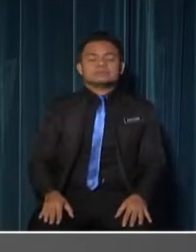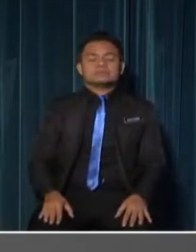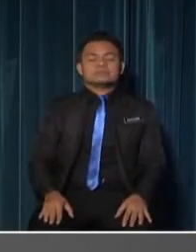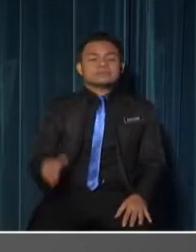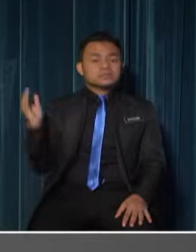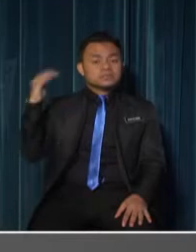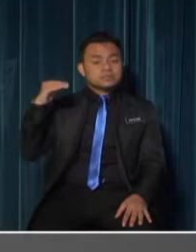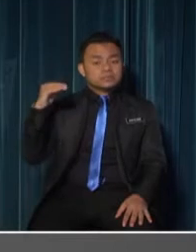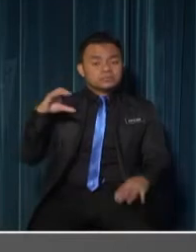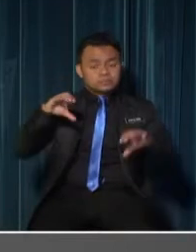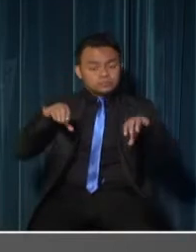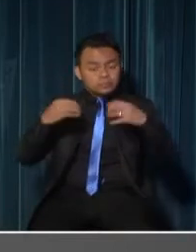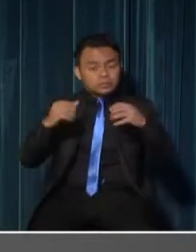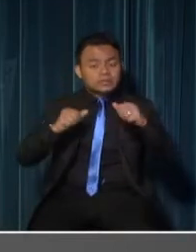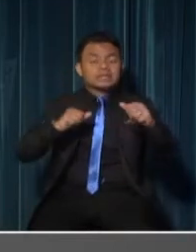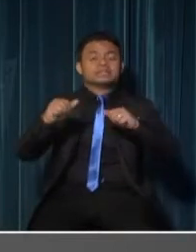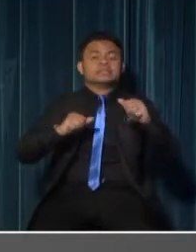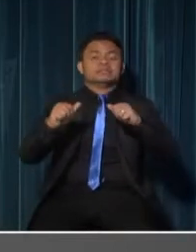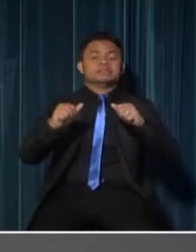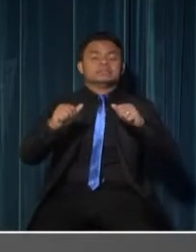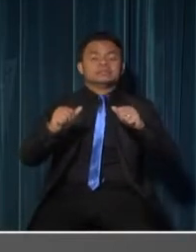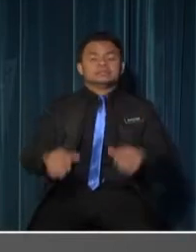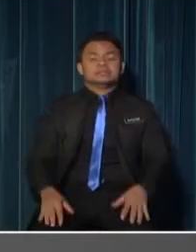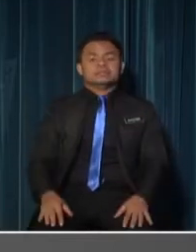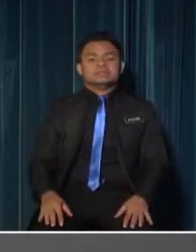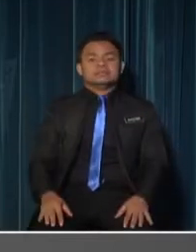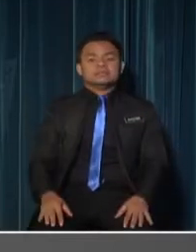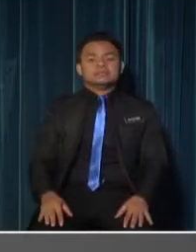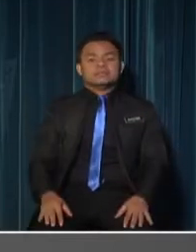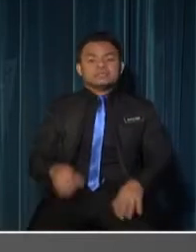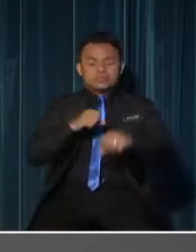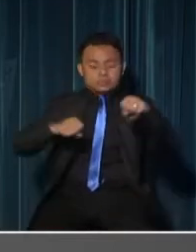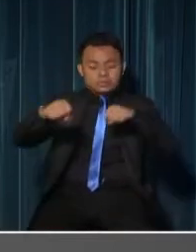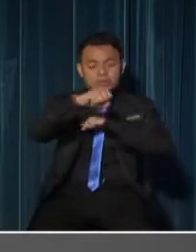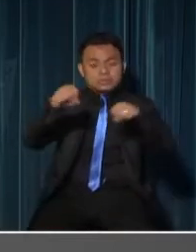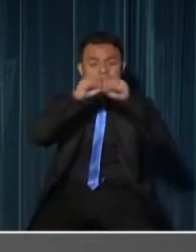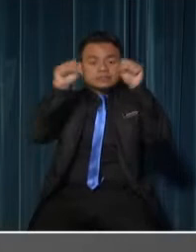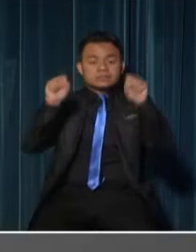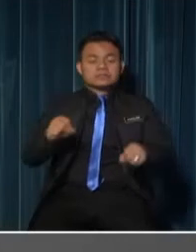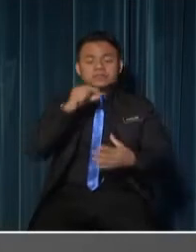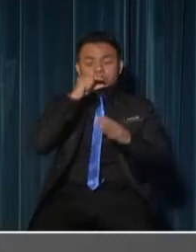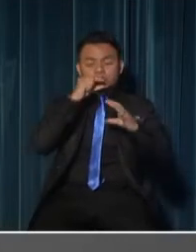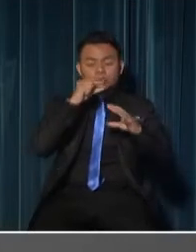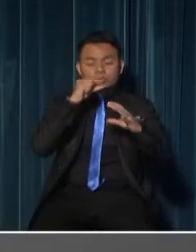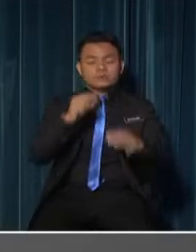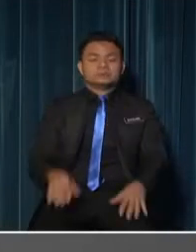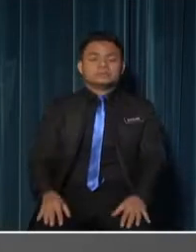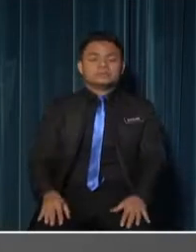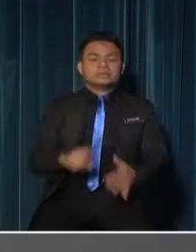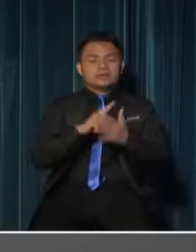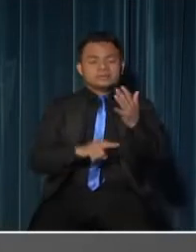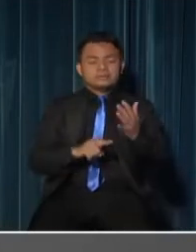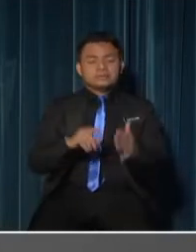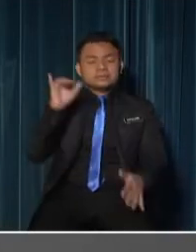let's carry out an activity called the solar system balloons. All you need for this